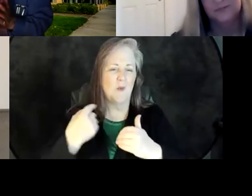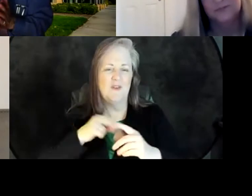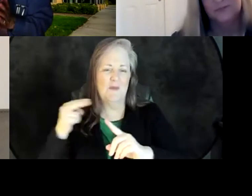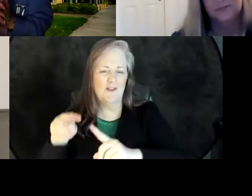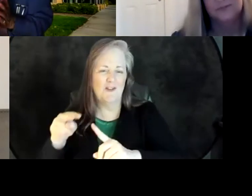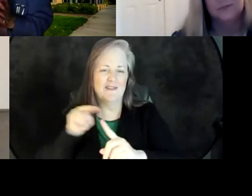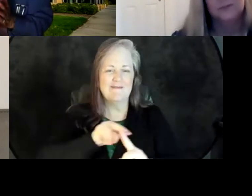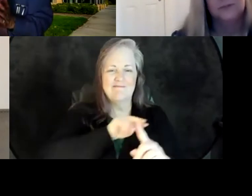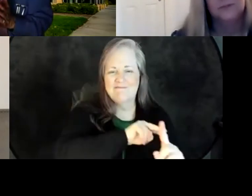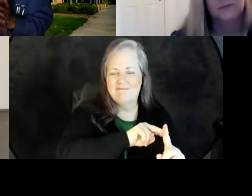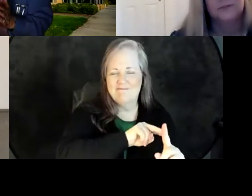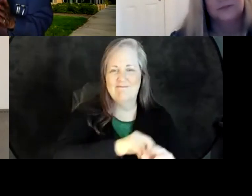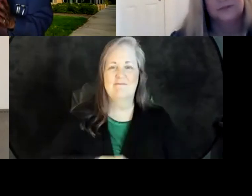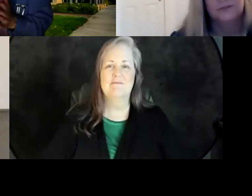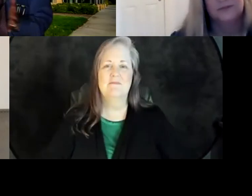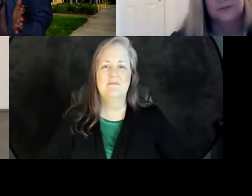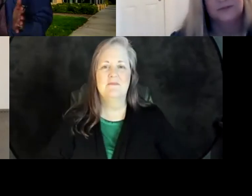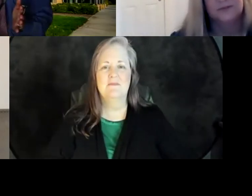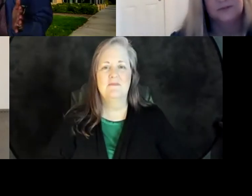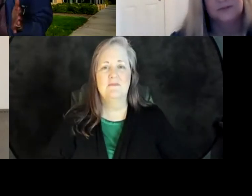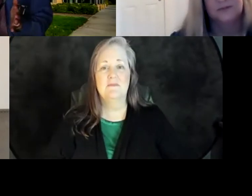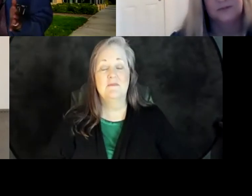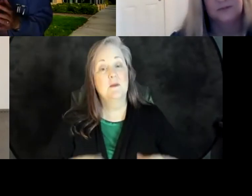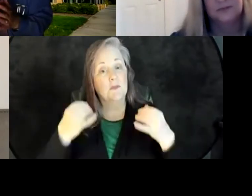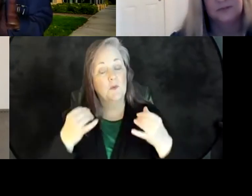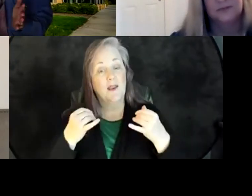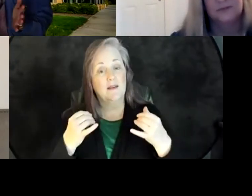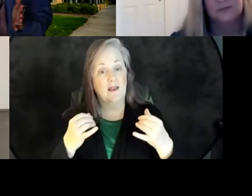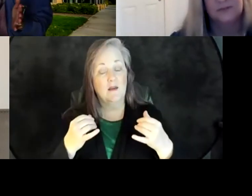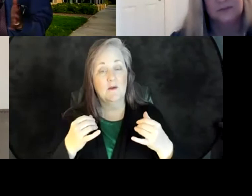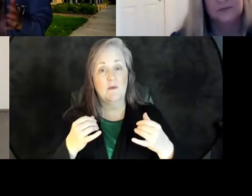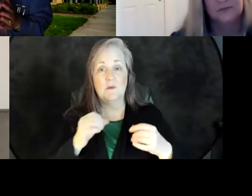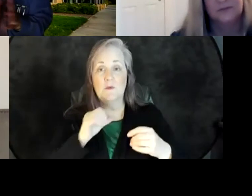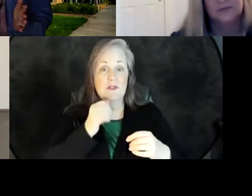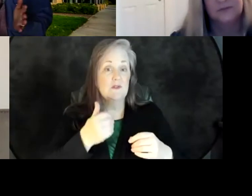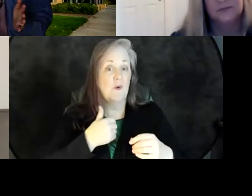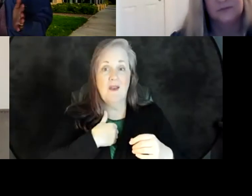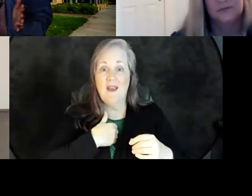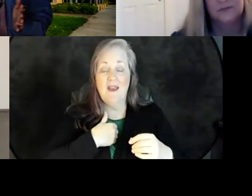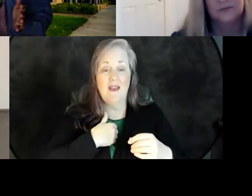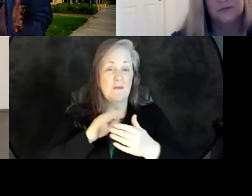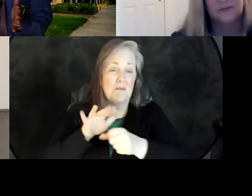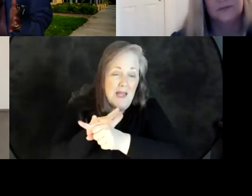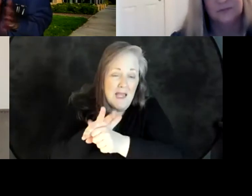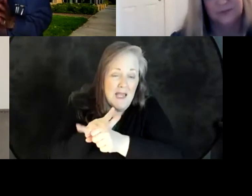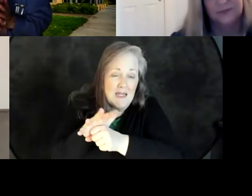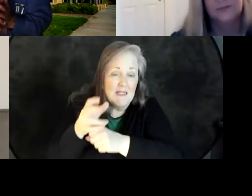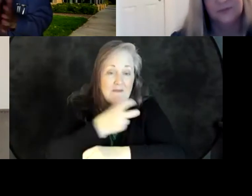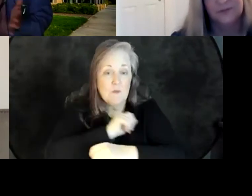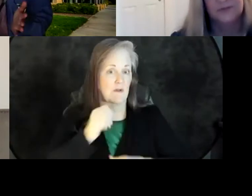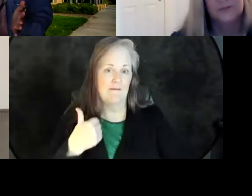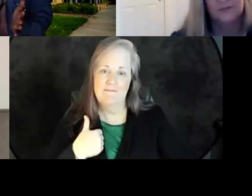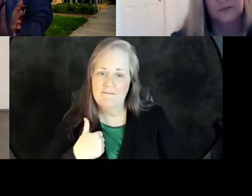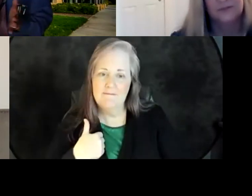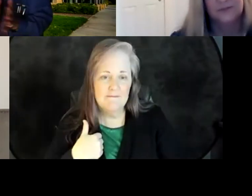looking at it. But right now, in a period where we don't have an ample supply of vaccine,